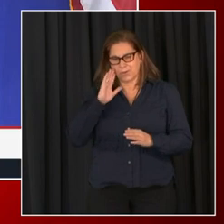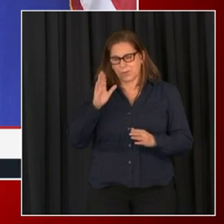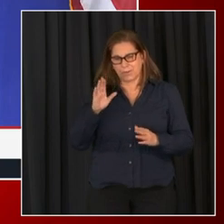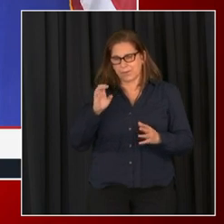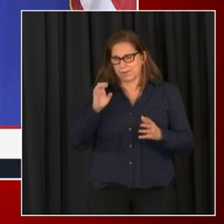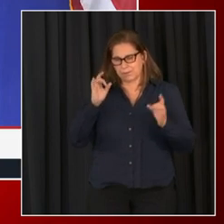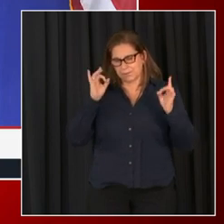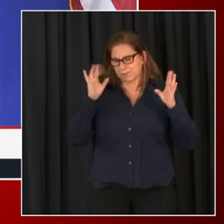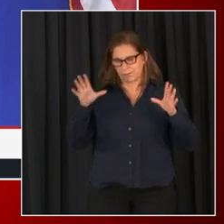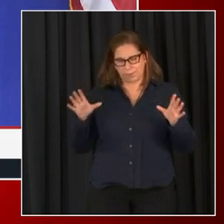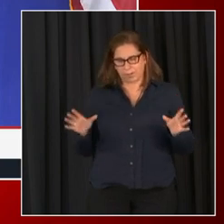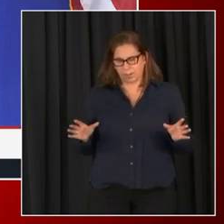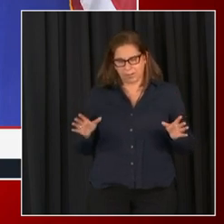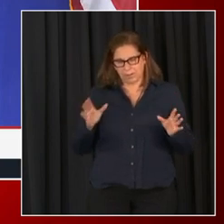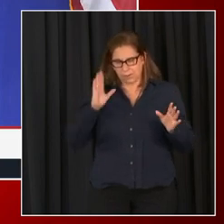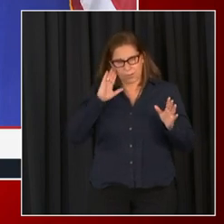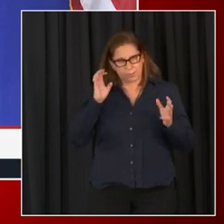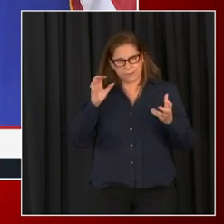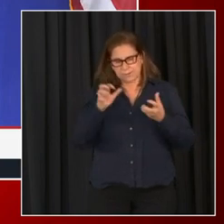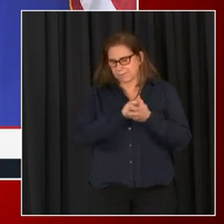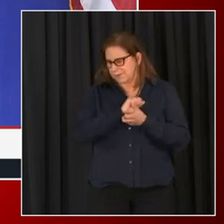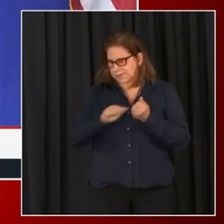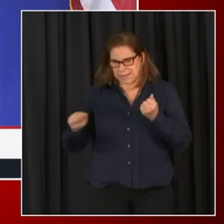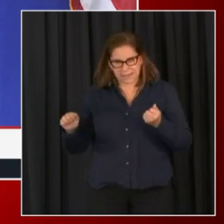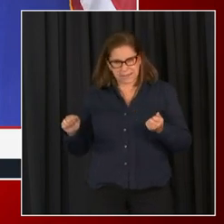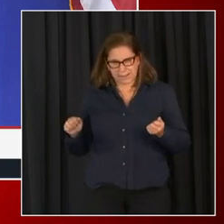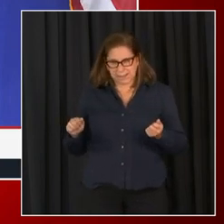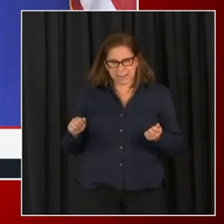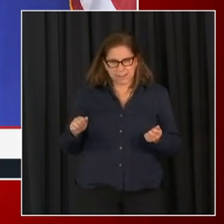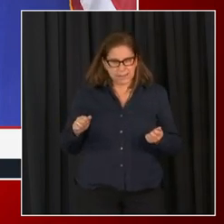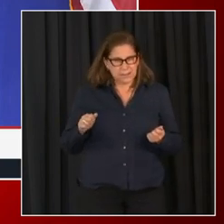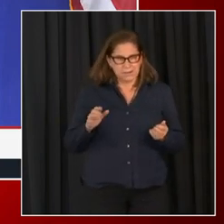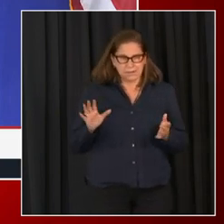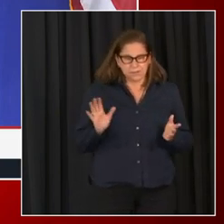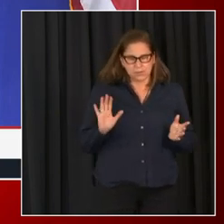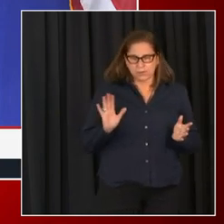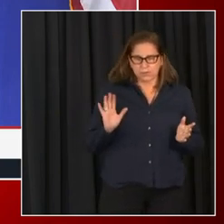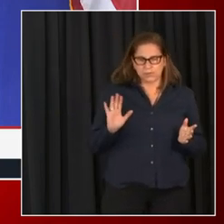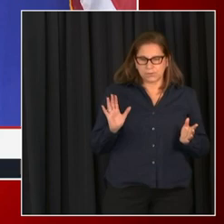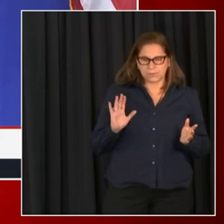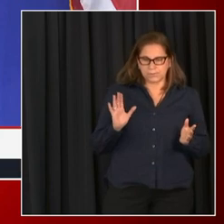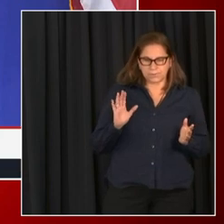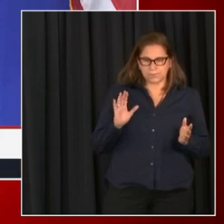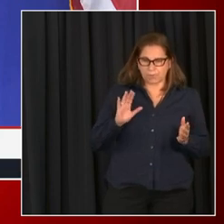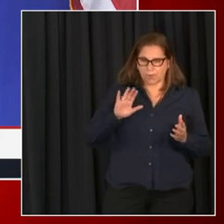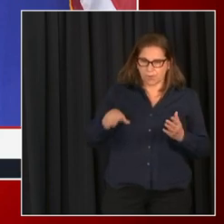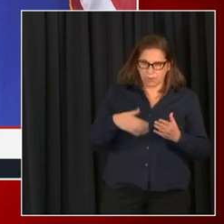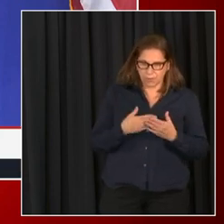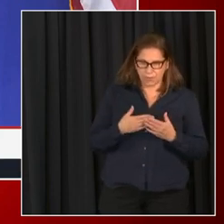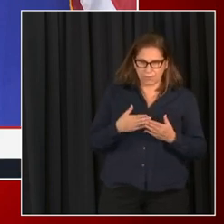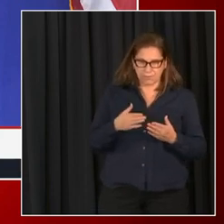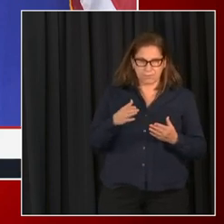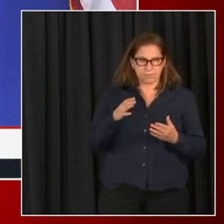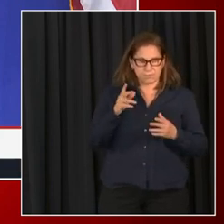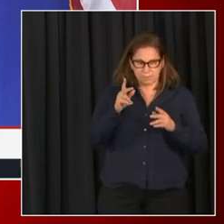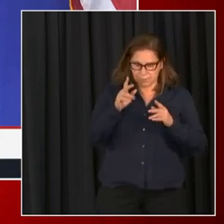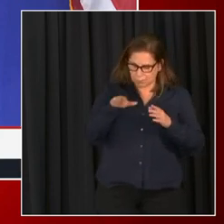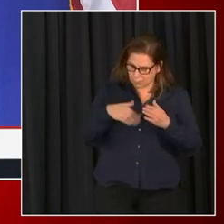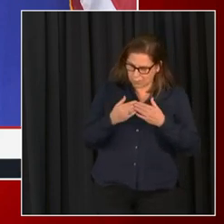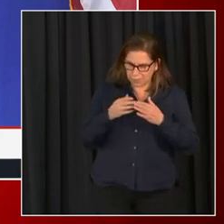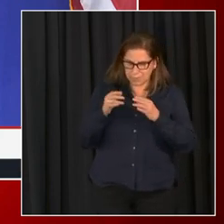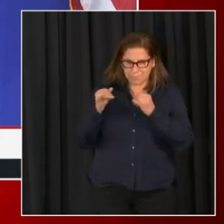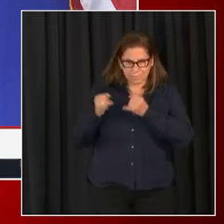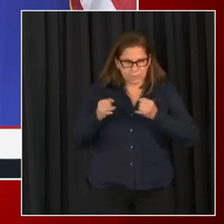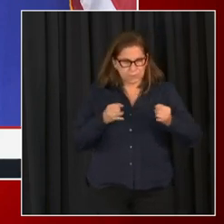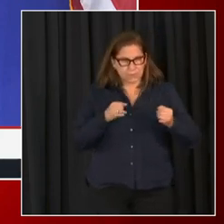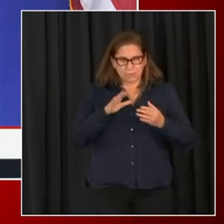to choose between this or that, when all of them are critically important to ensuring that we have a healthy community and a healthy society. I mean,